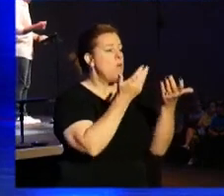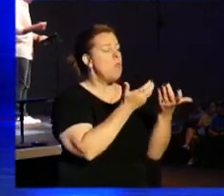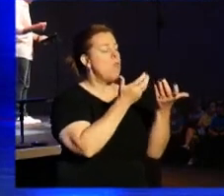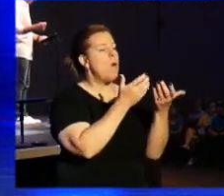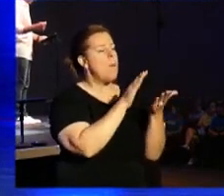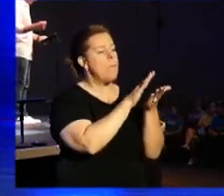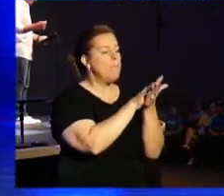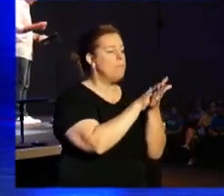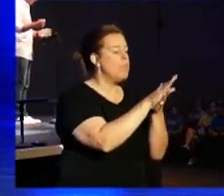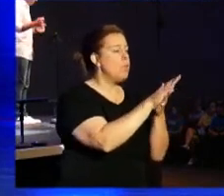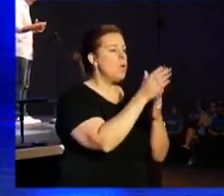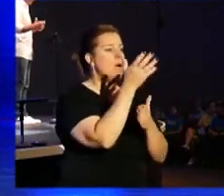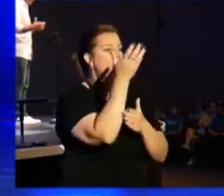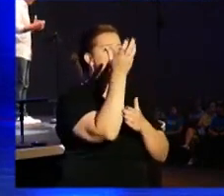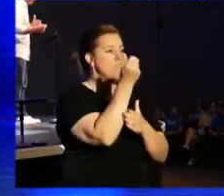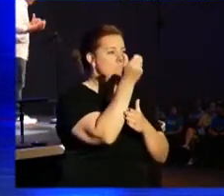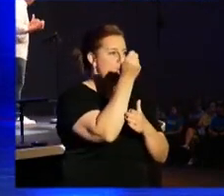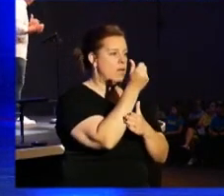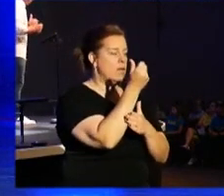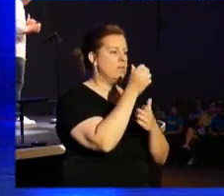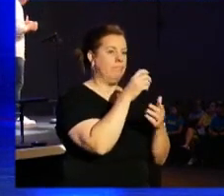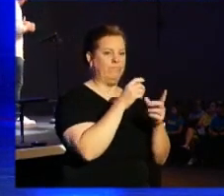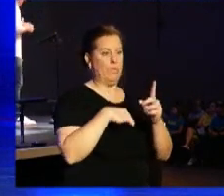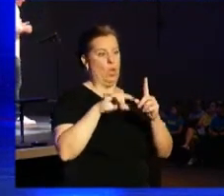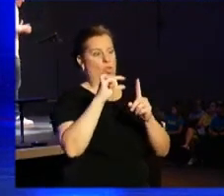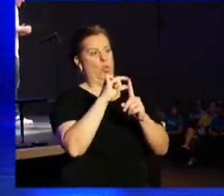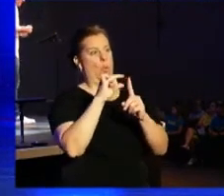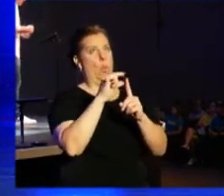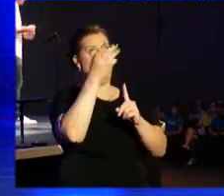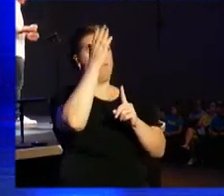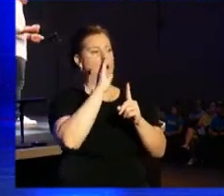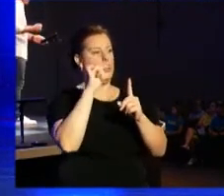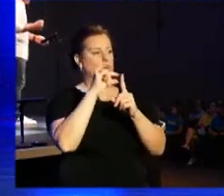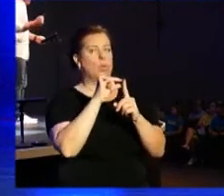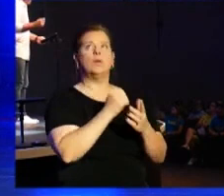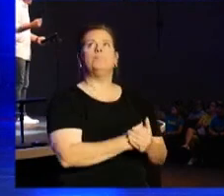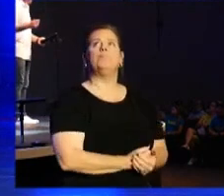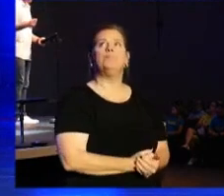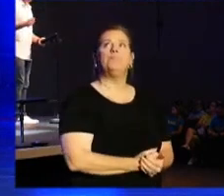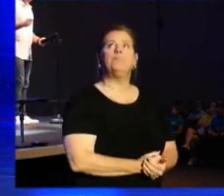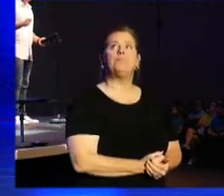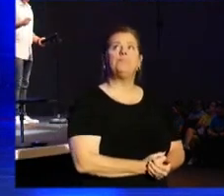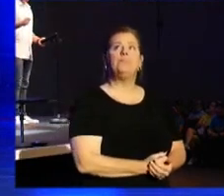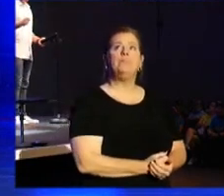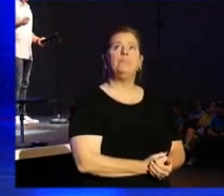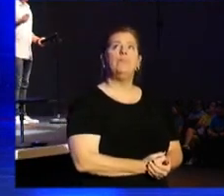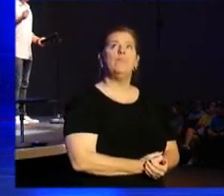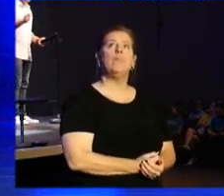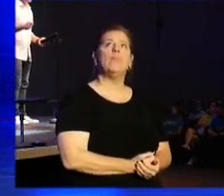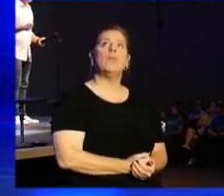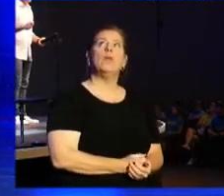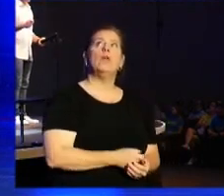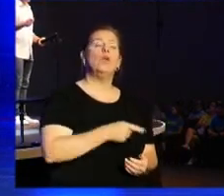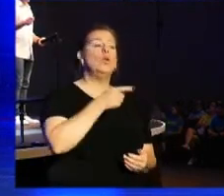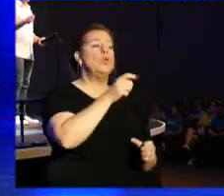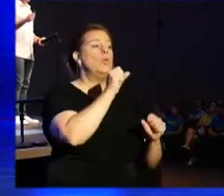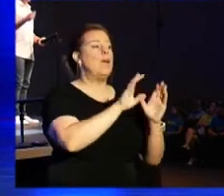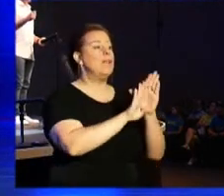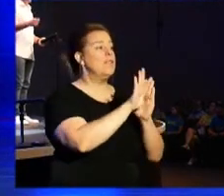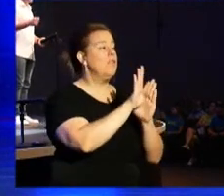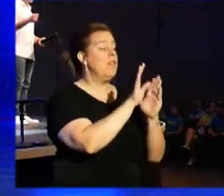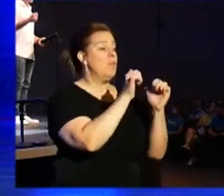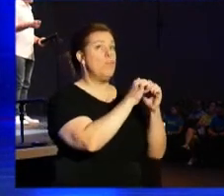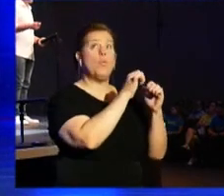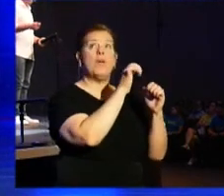word, so that by it you may grow in respect to salvation, if you have tasted